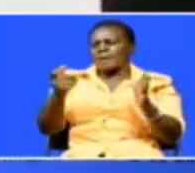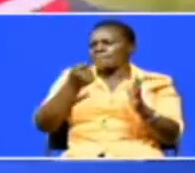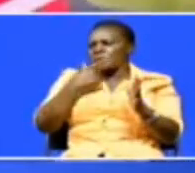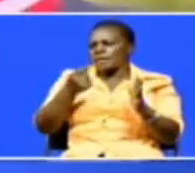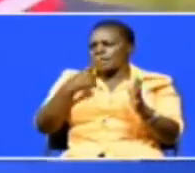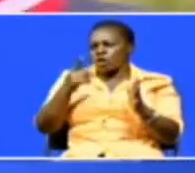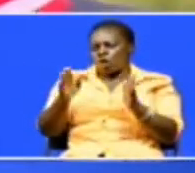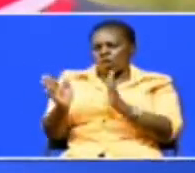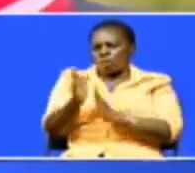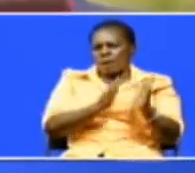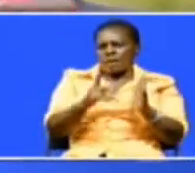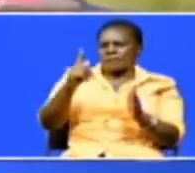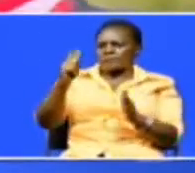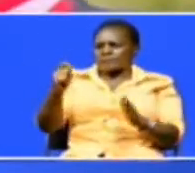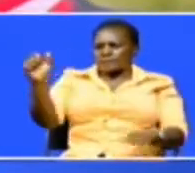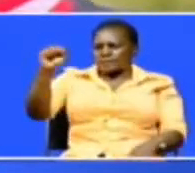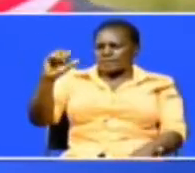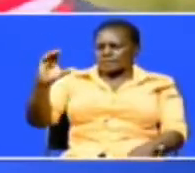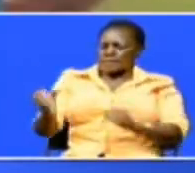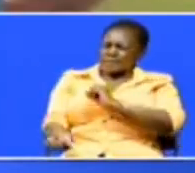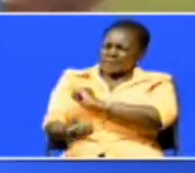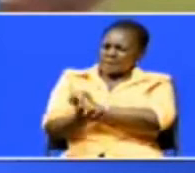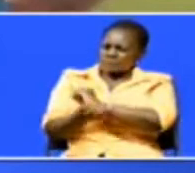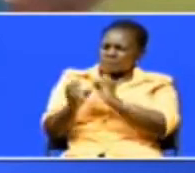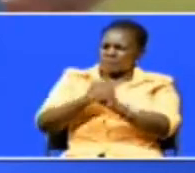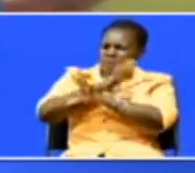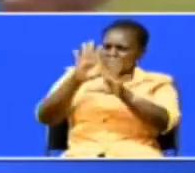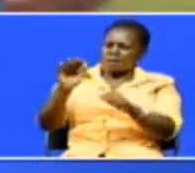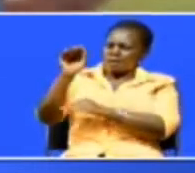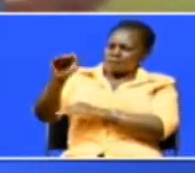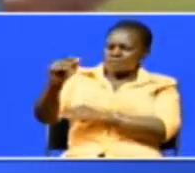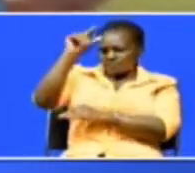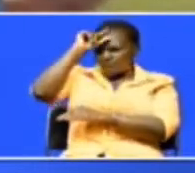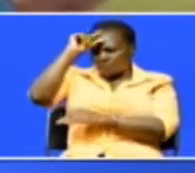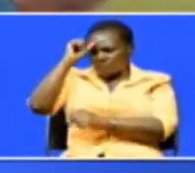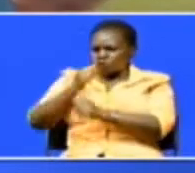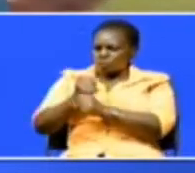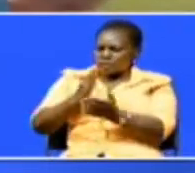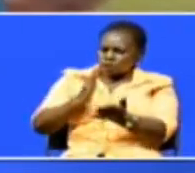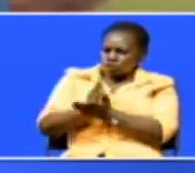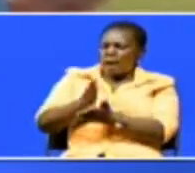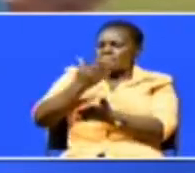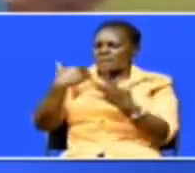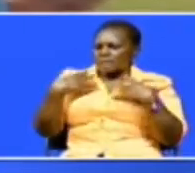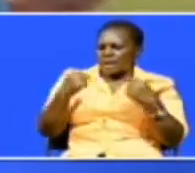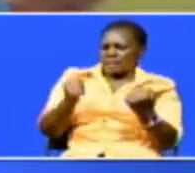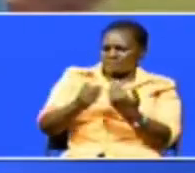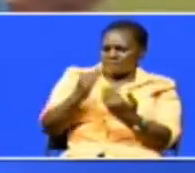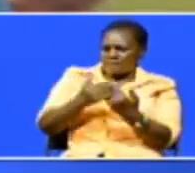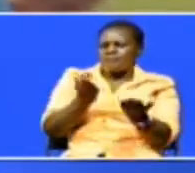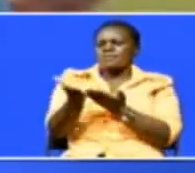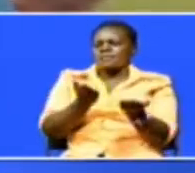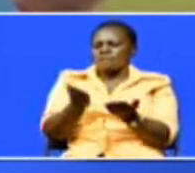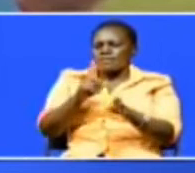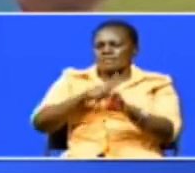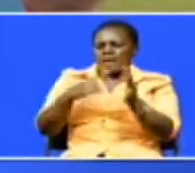scheme. The TSA has to come out clean on this. Teachers are now calling on the government to ensure that they get better health care services,